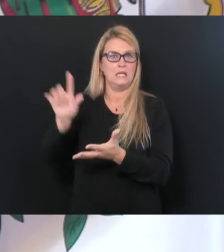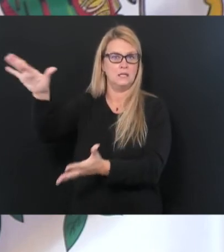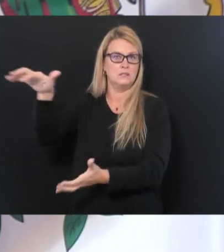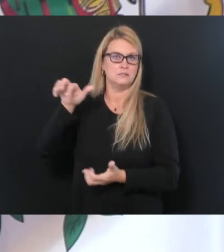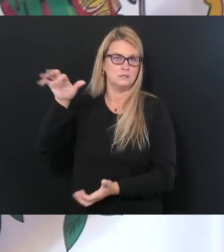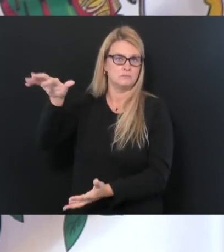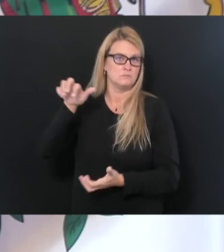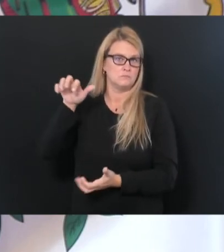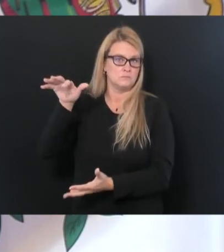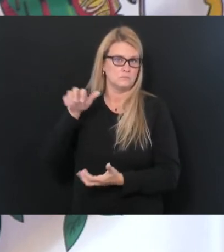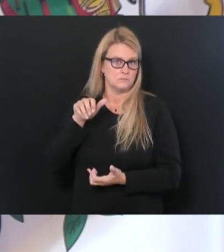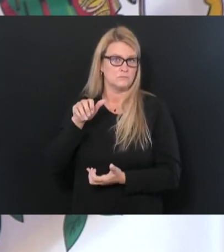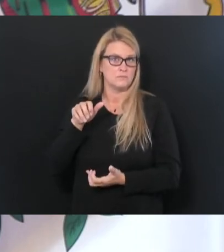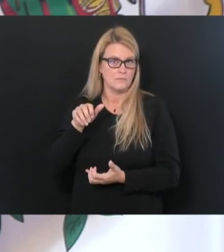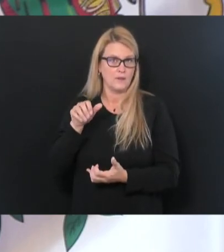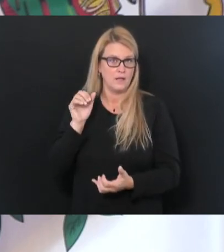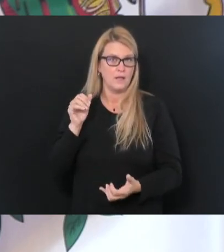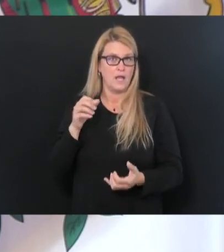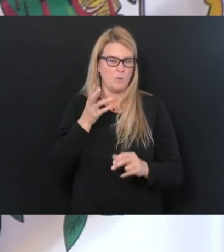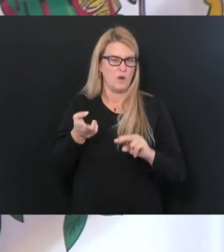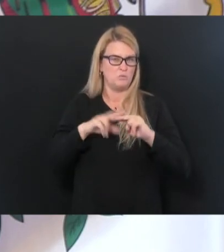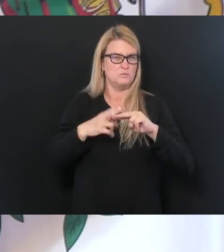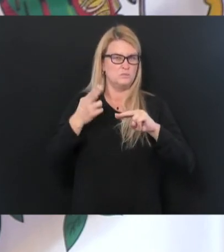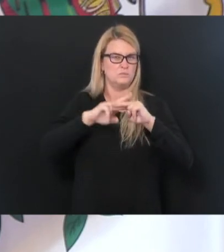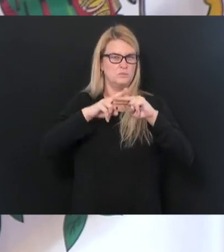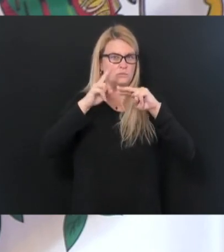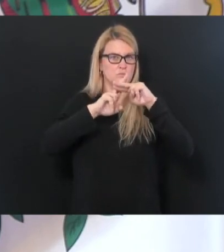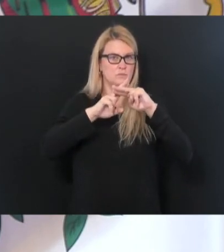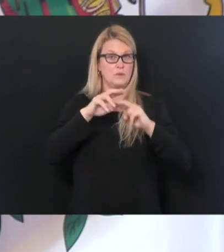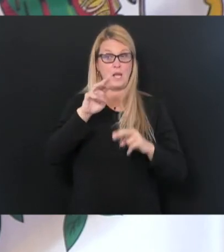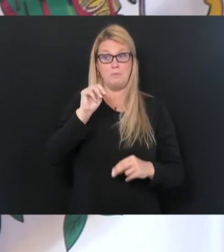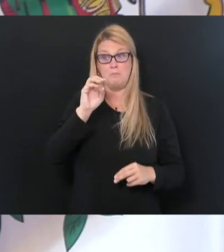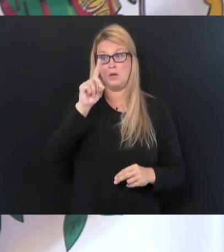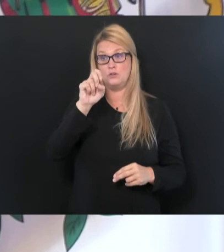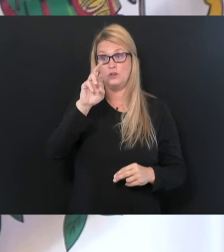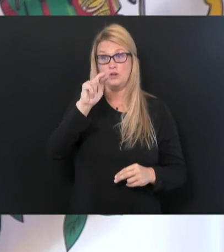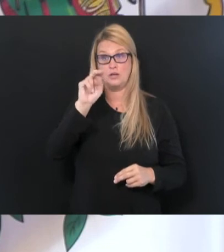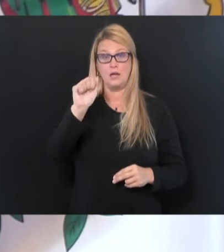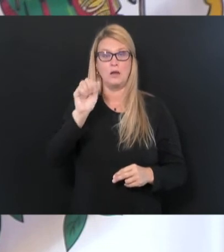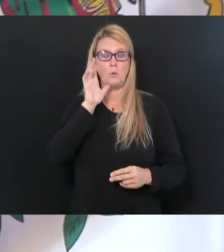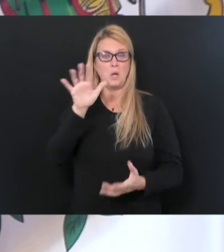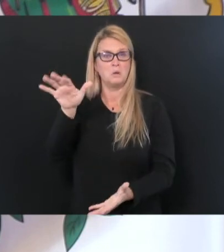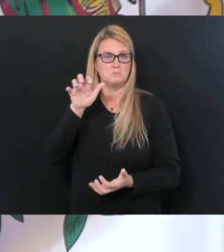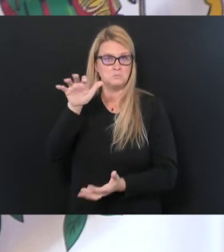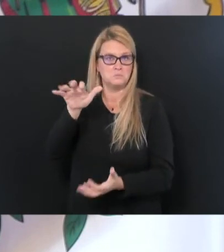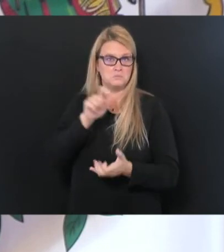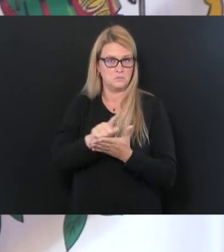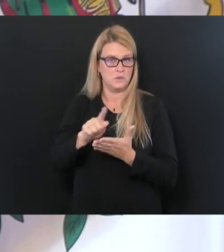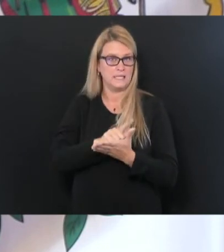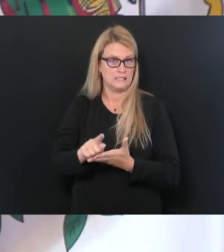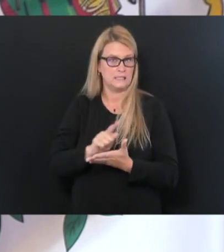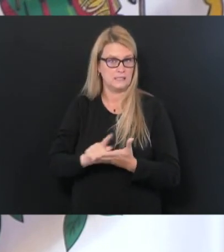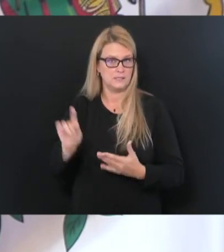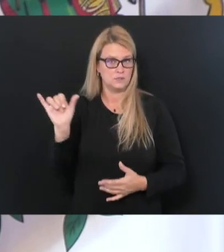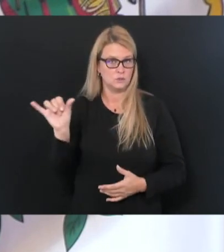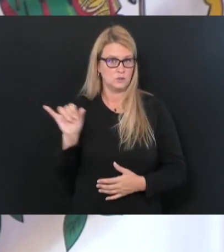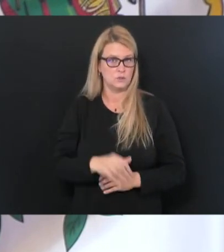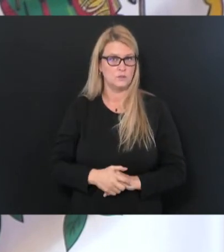week, and it will continue to grow as Moderna will continue to grow, and that's the way